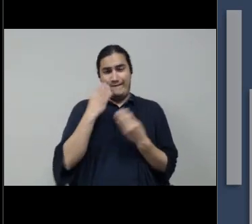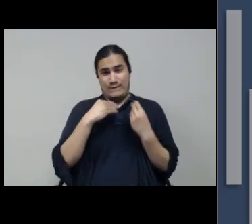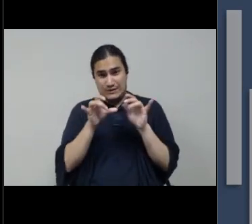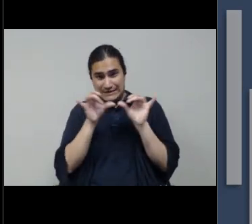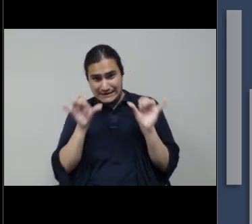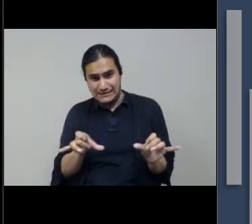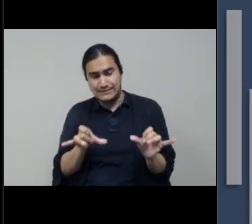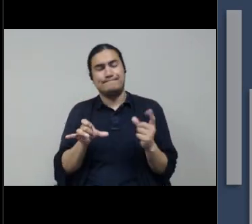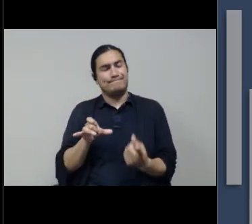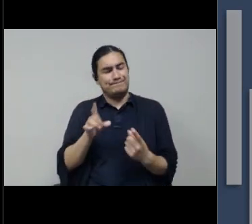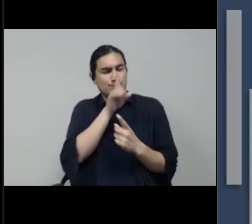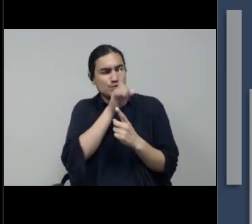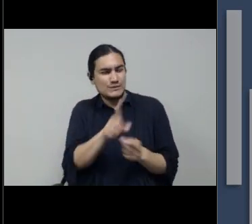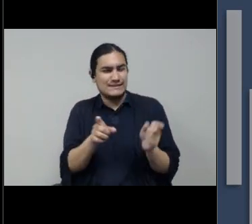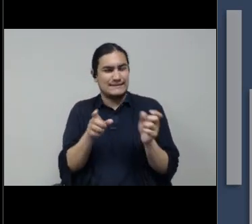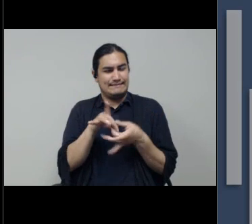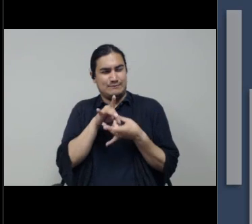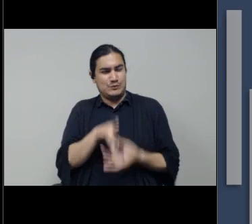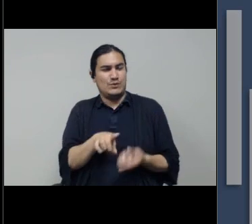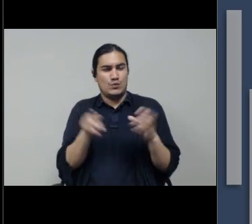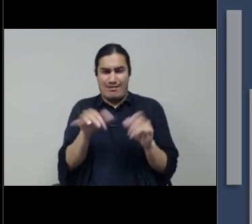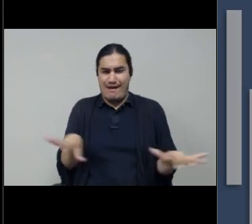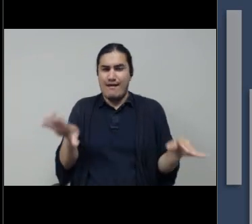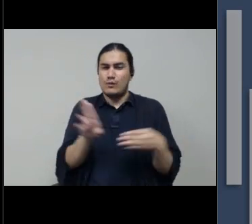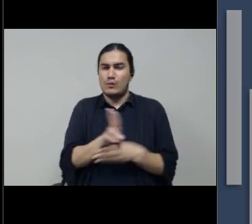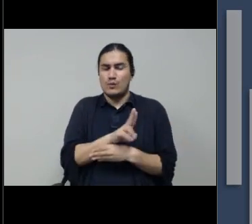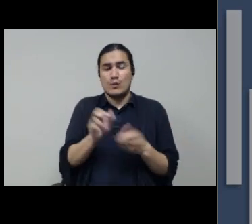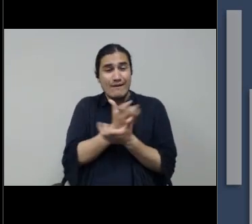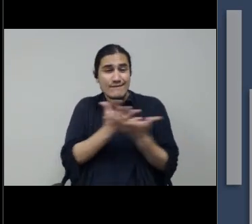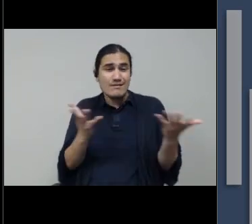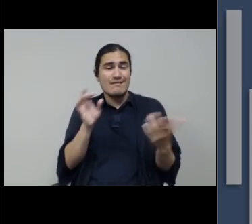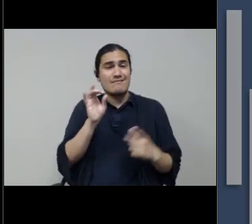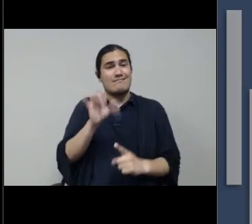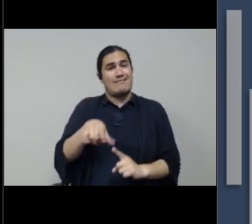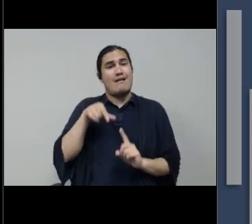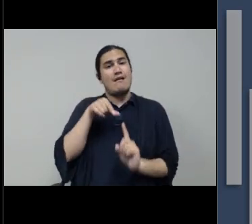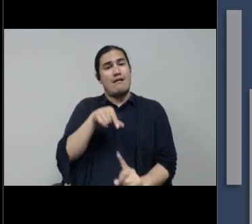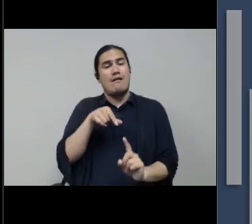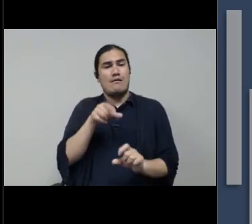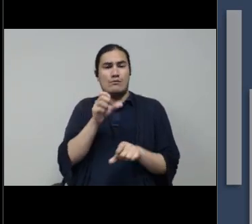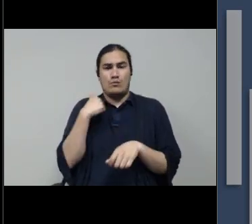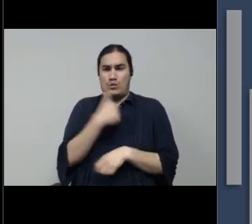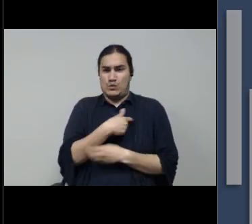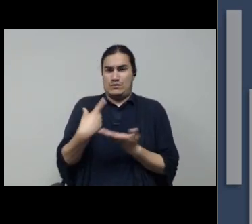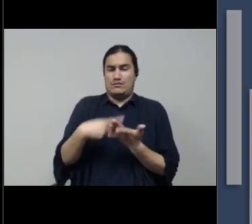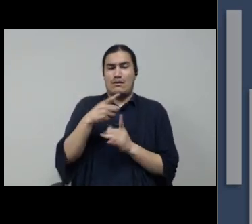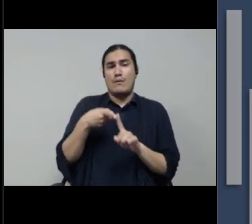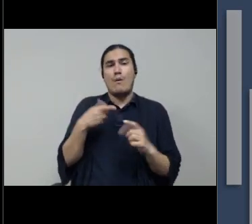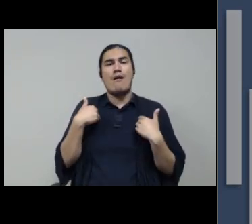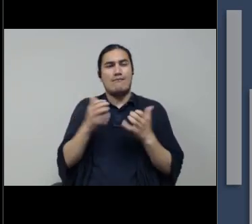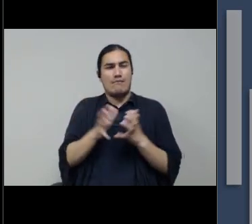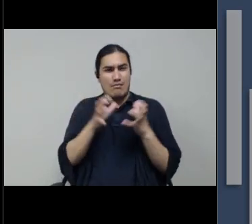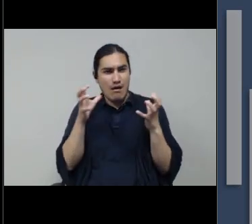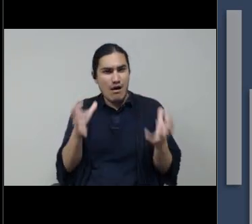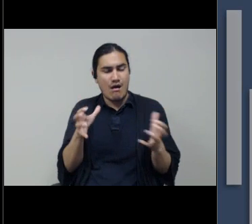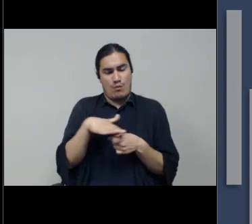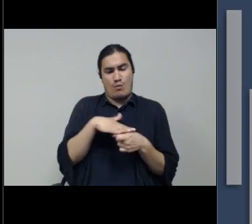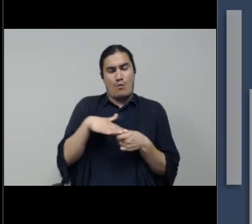you know, it's very tied to land use. So everything that we're talking about has a lot of